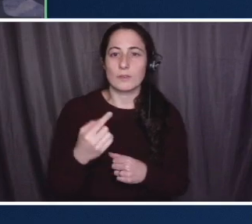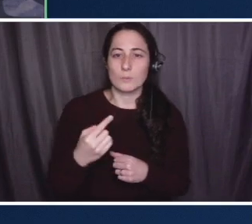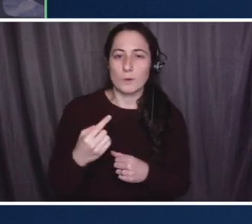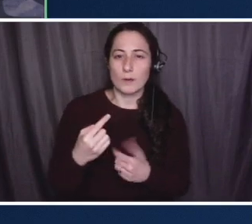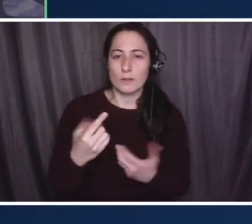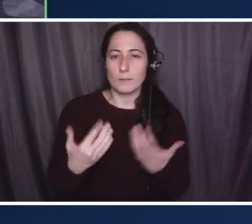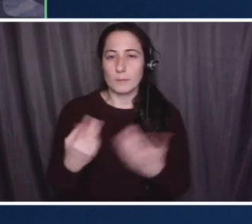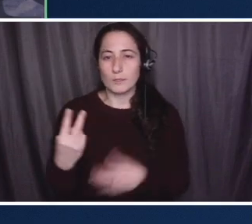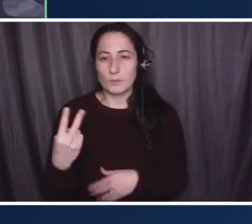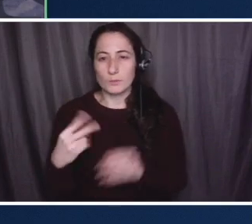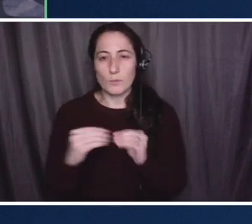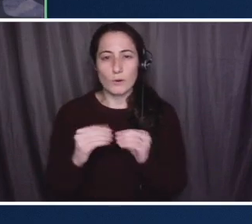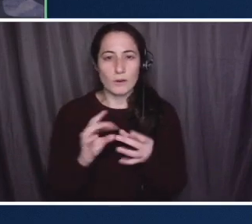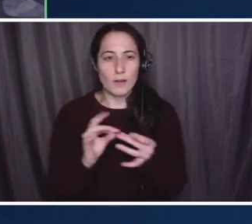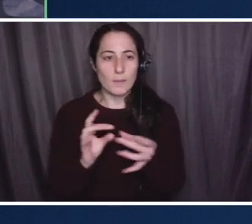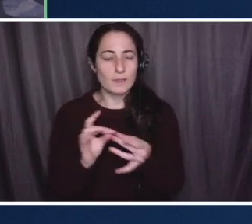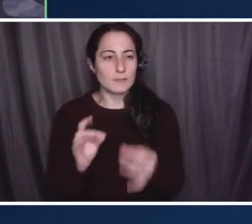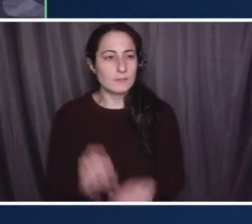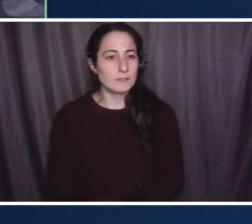Oh, over here.